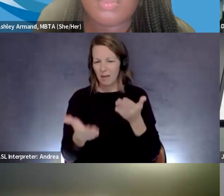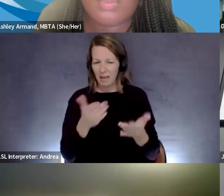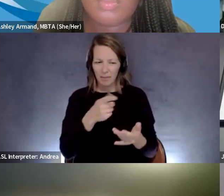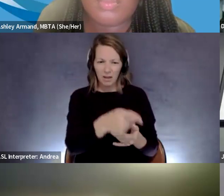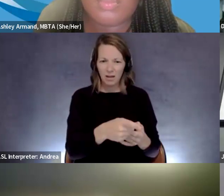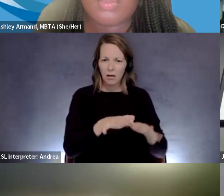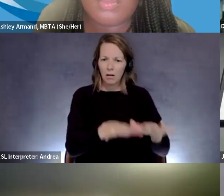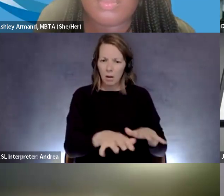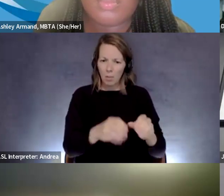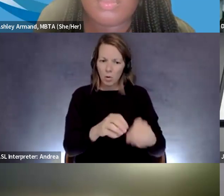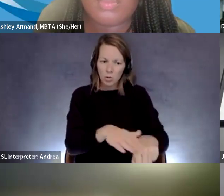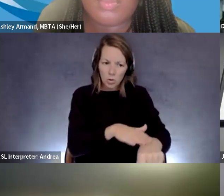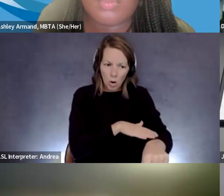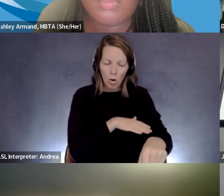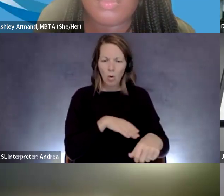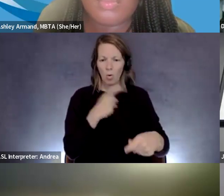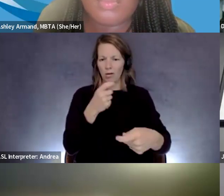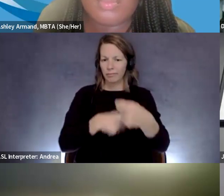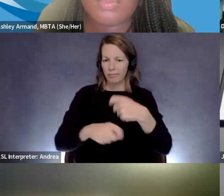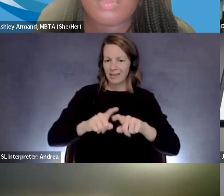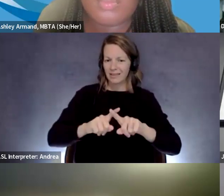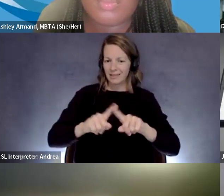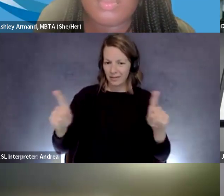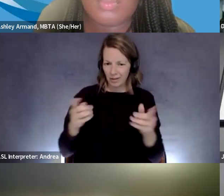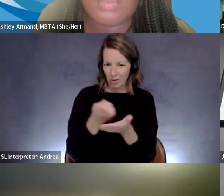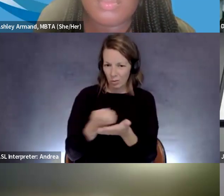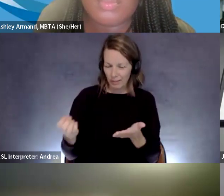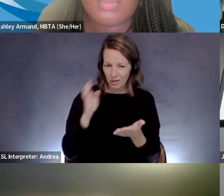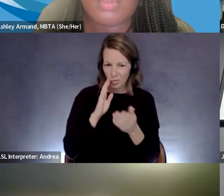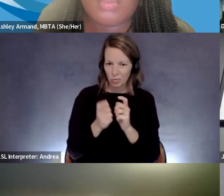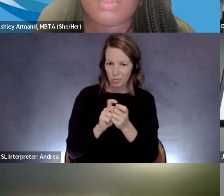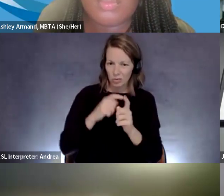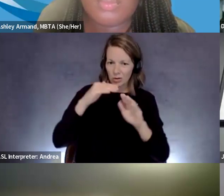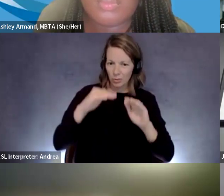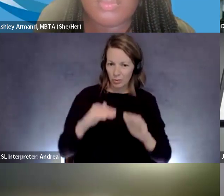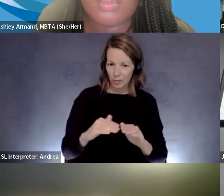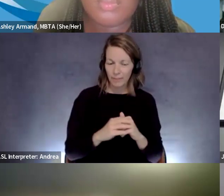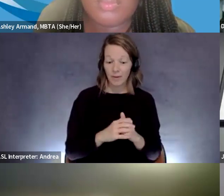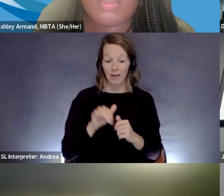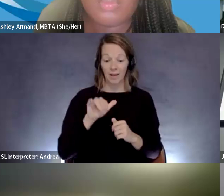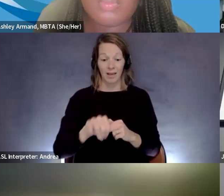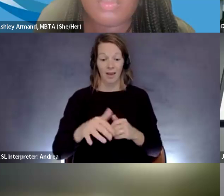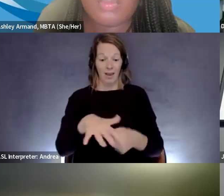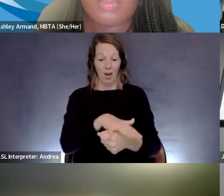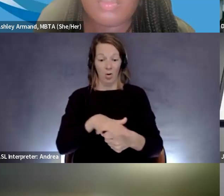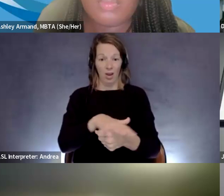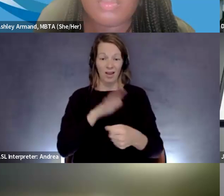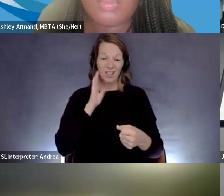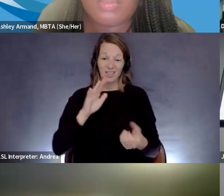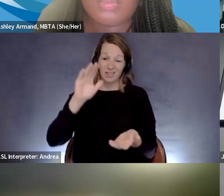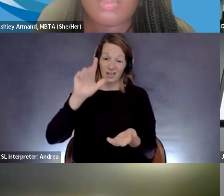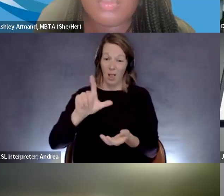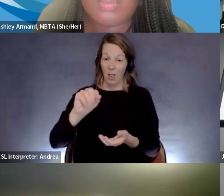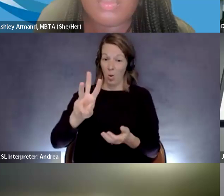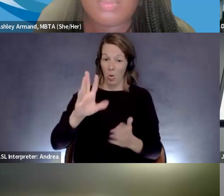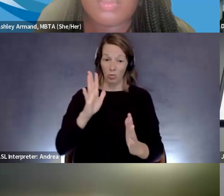bit slower or use different equipment to kind of control means. We picked this area also because it's kind of a low traffic area